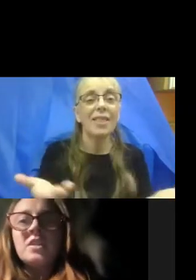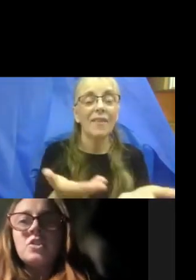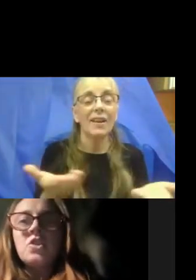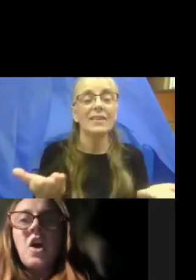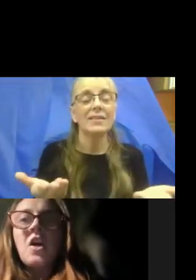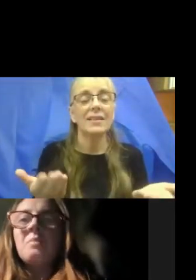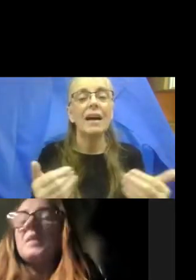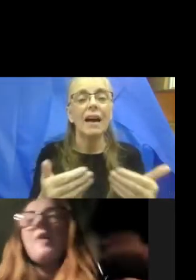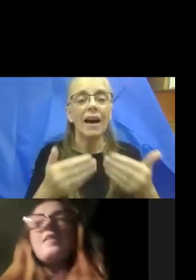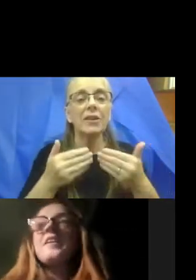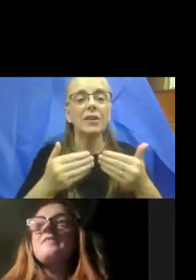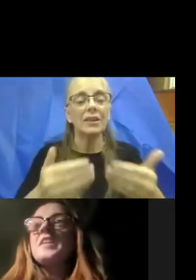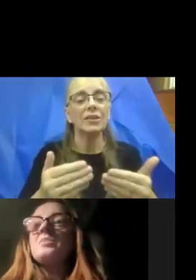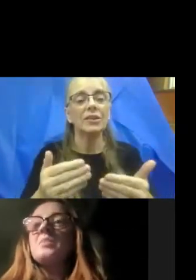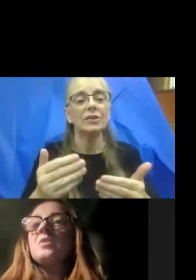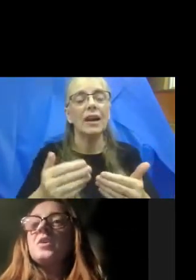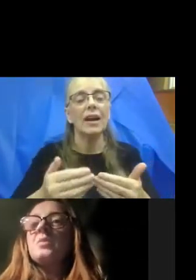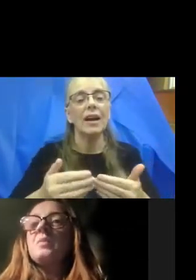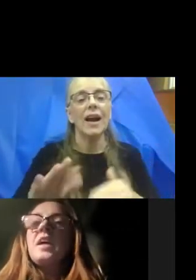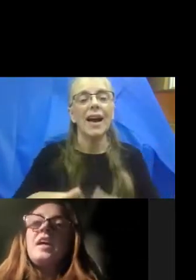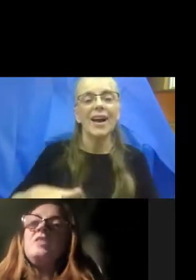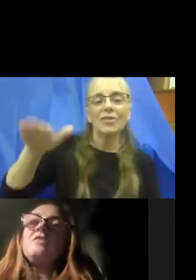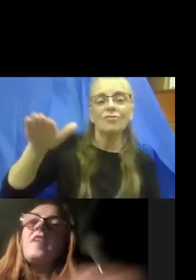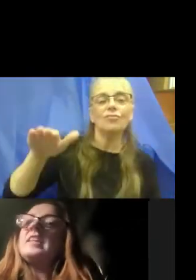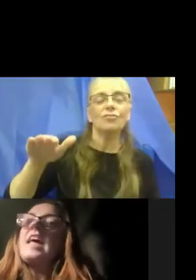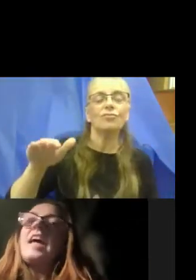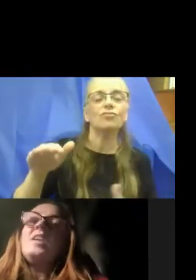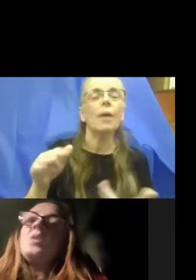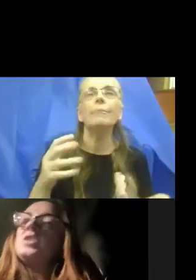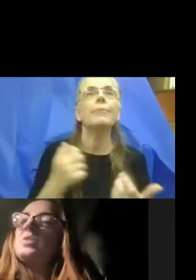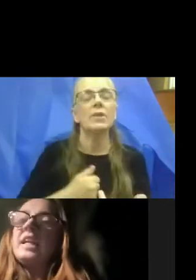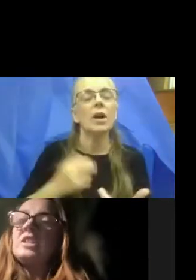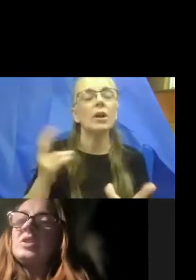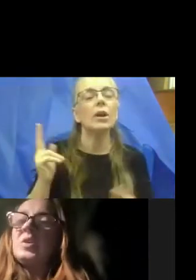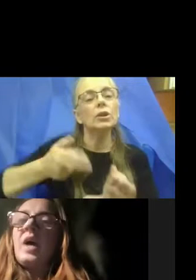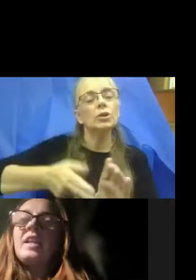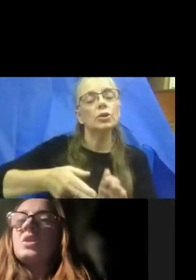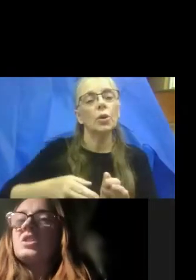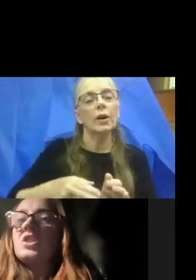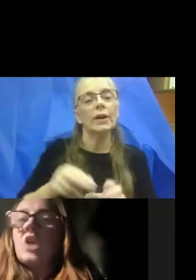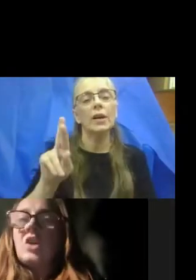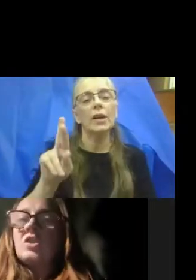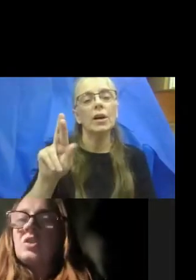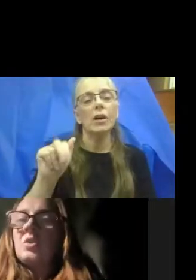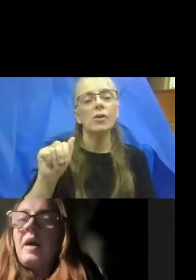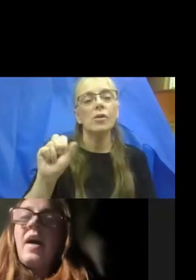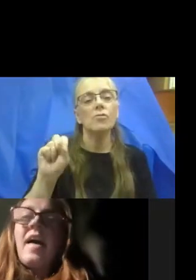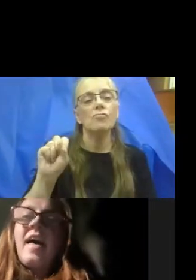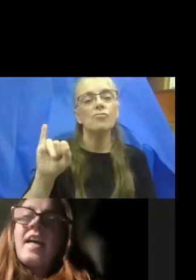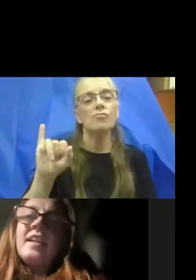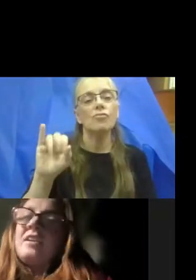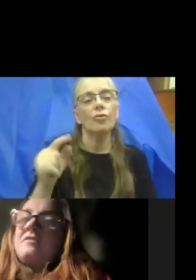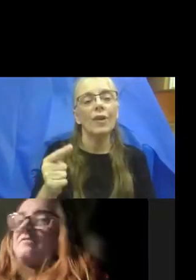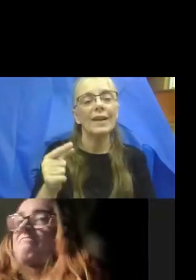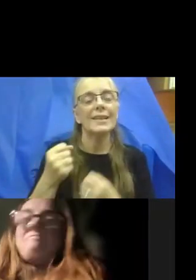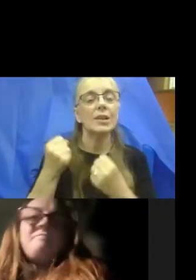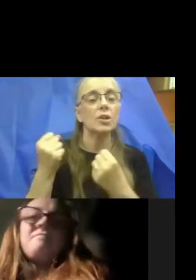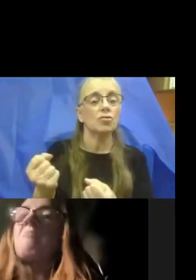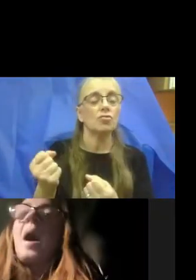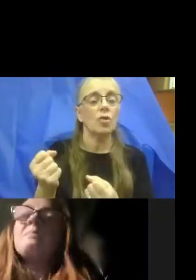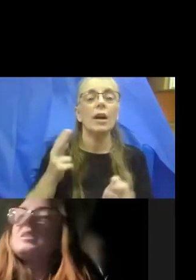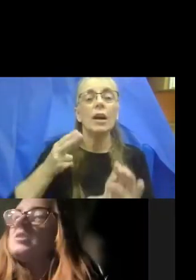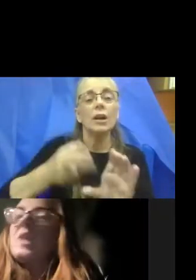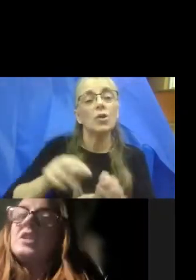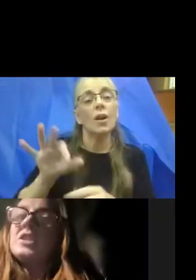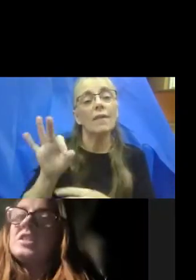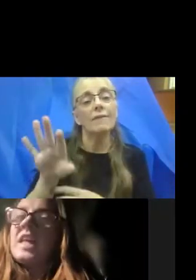to Raising Strong, be a part of our Facebook group. You can find anyone to relate to, anyone to talk to about any of